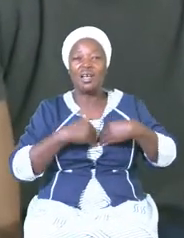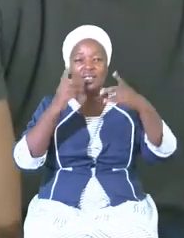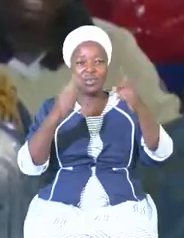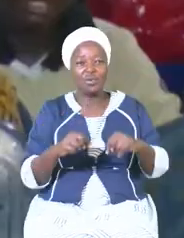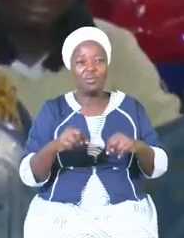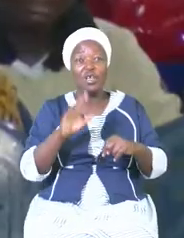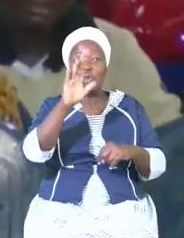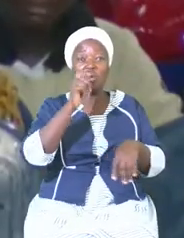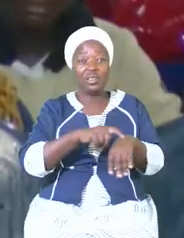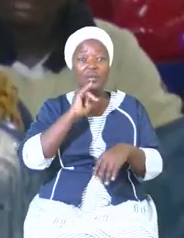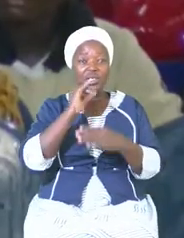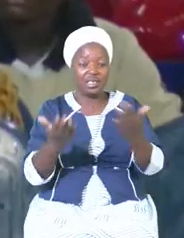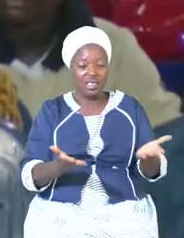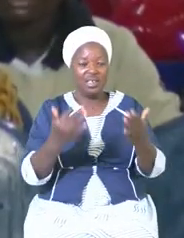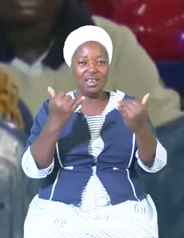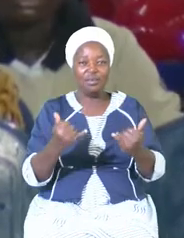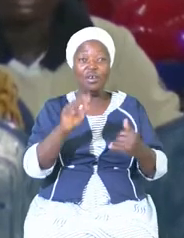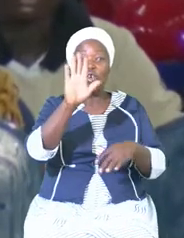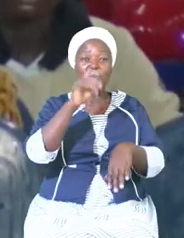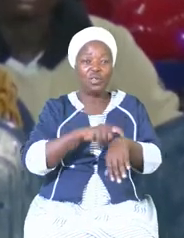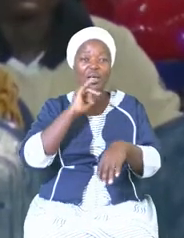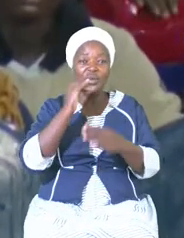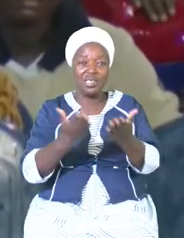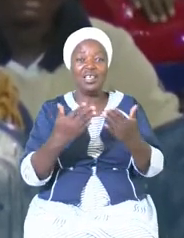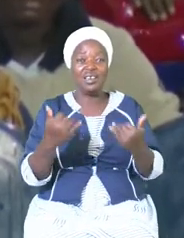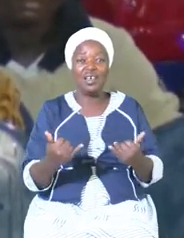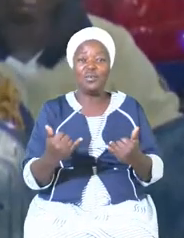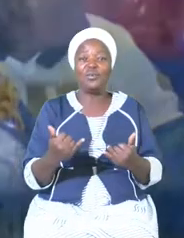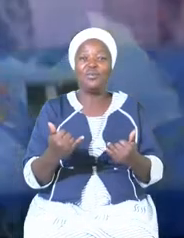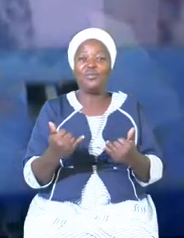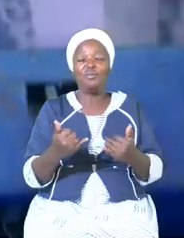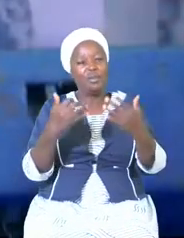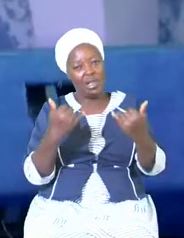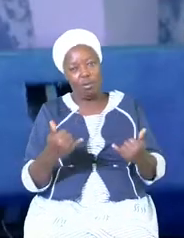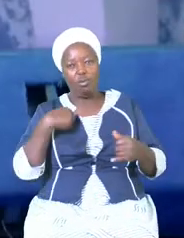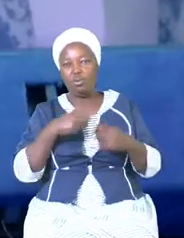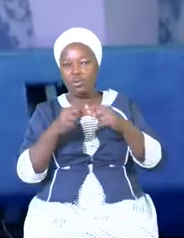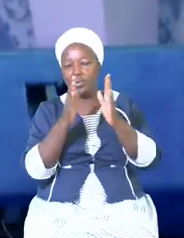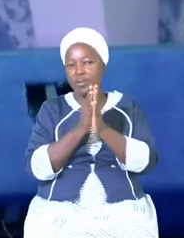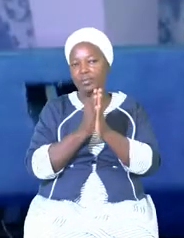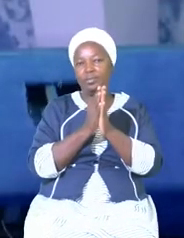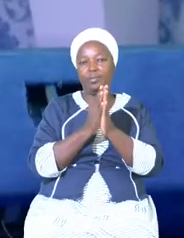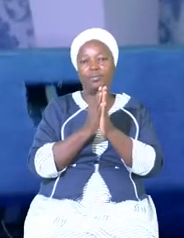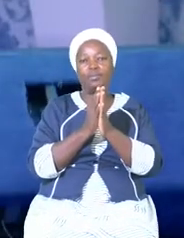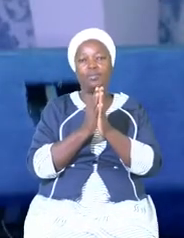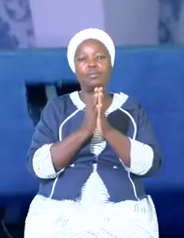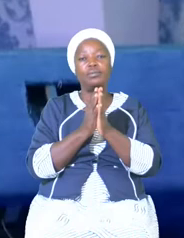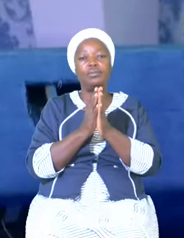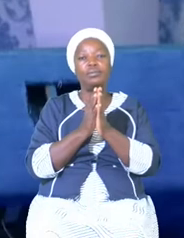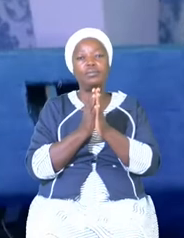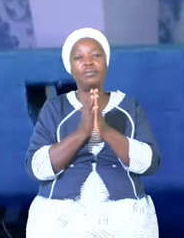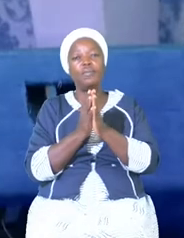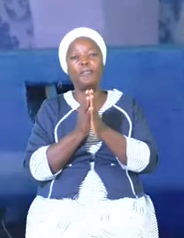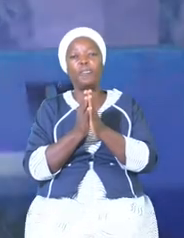already. I said your time is here already. Heads bowed and eyes closed. Heads bowed